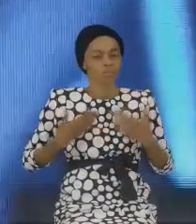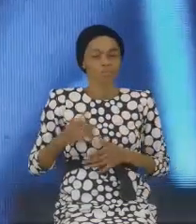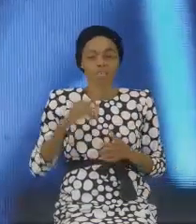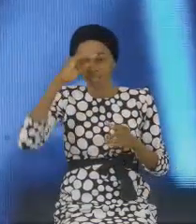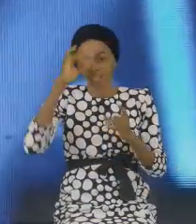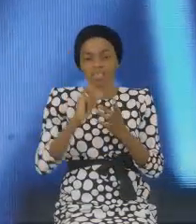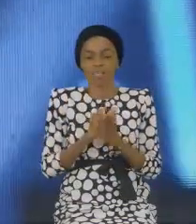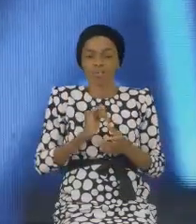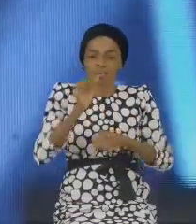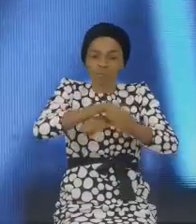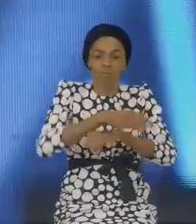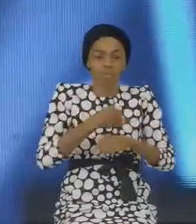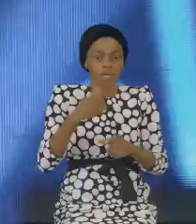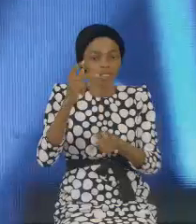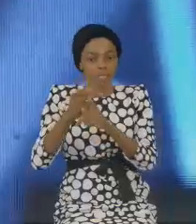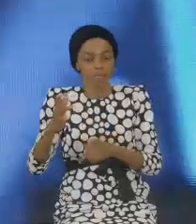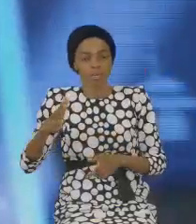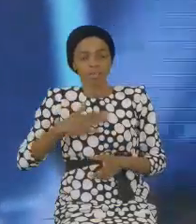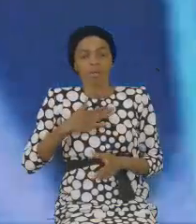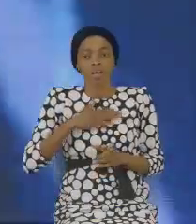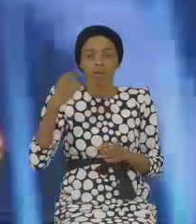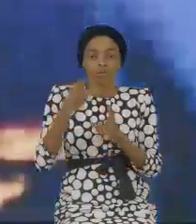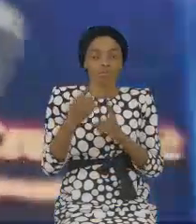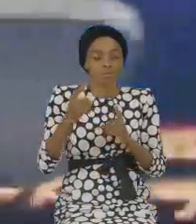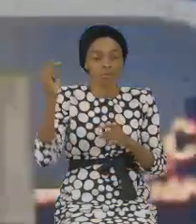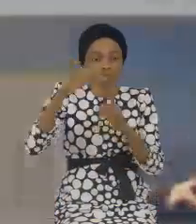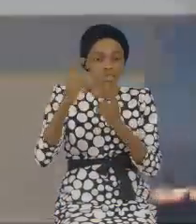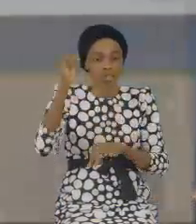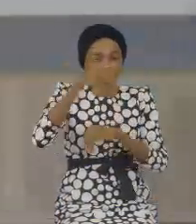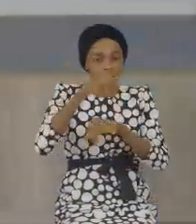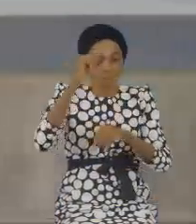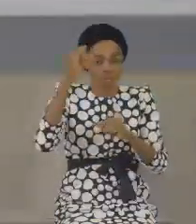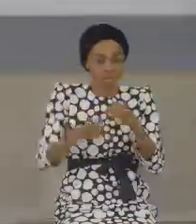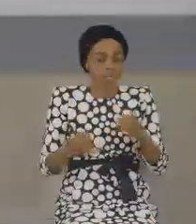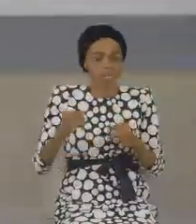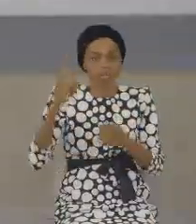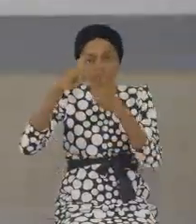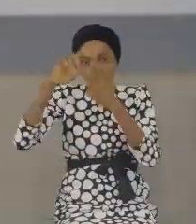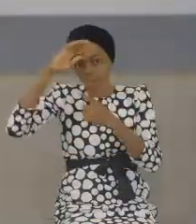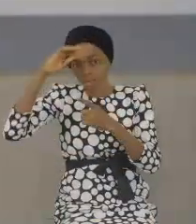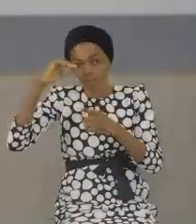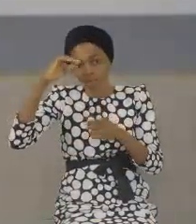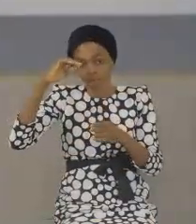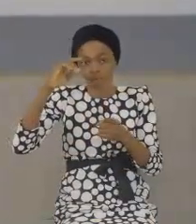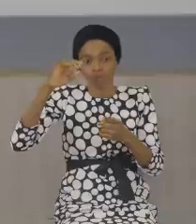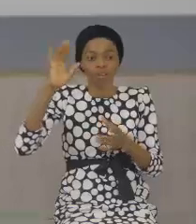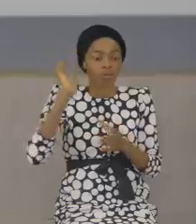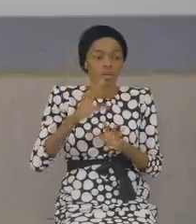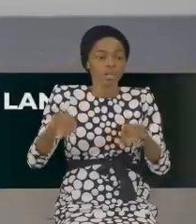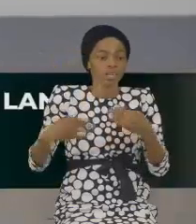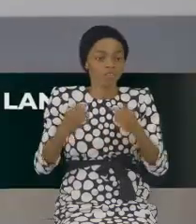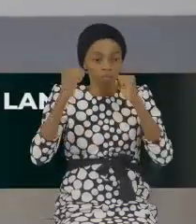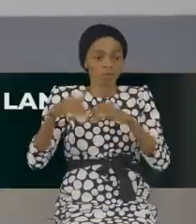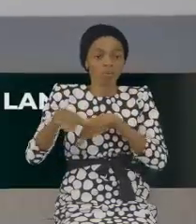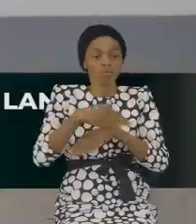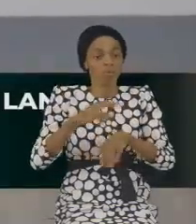and keepeth my works unto the end, to him will I give power over the nations. Verse 27.